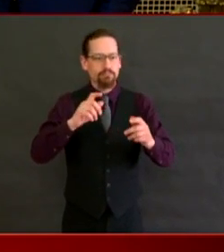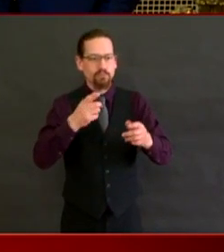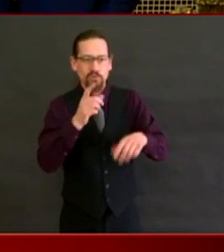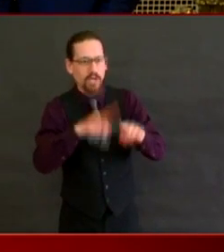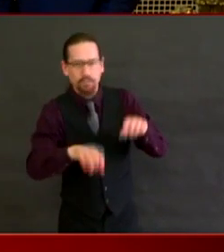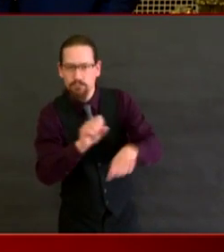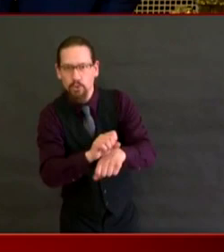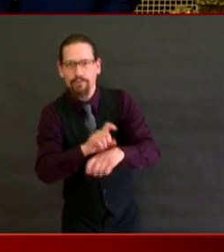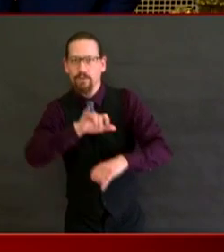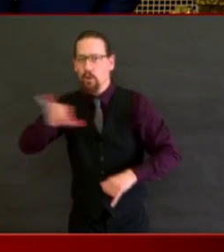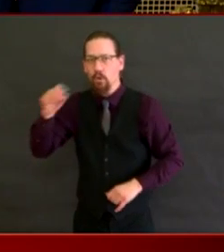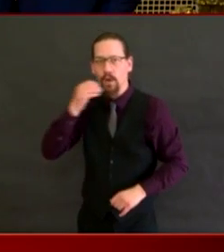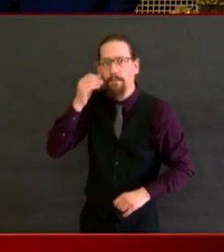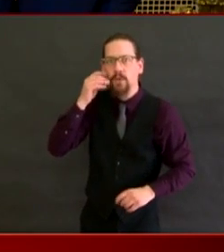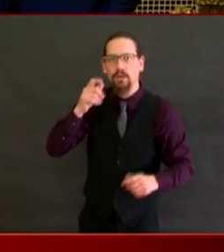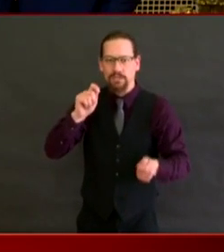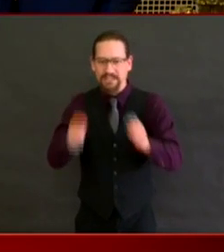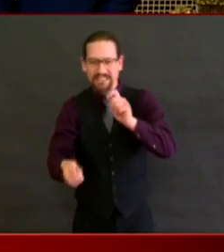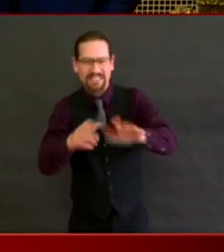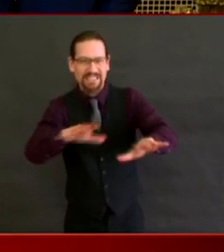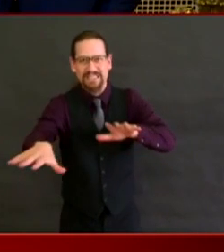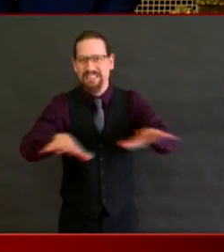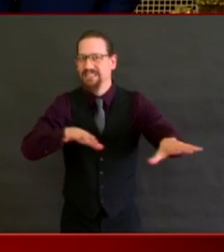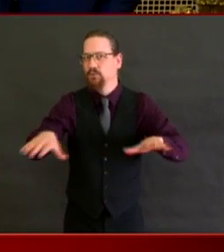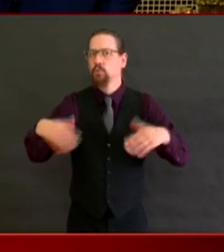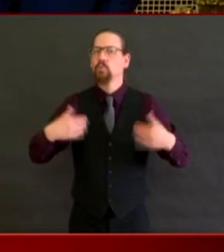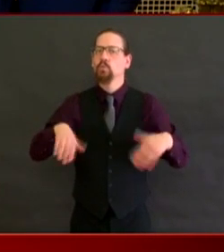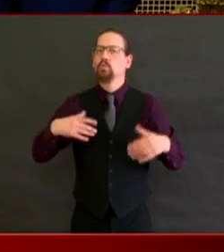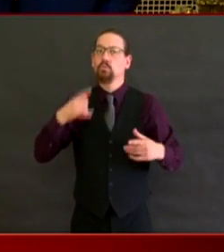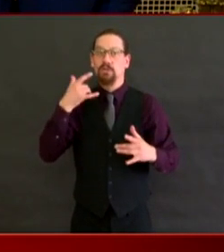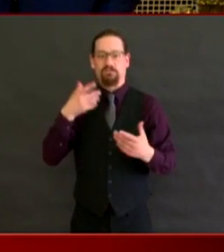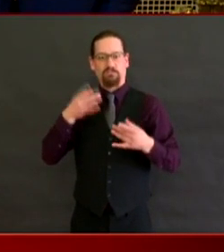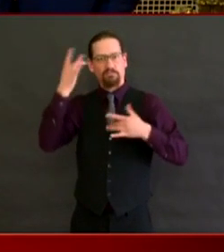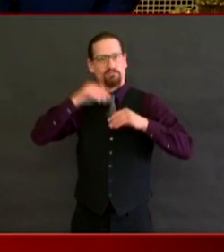data, facts, a willingness to be flexible,